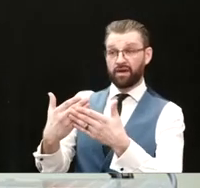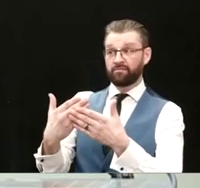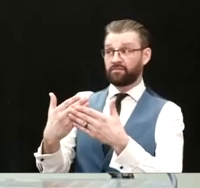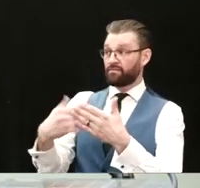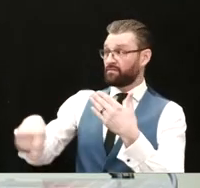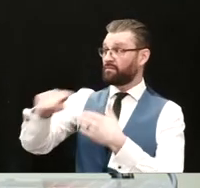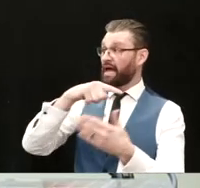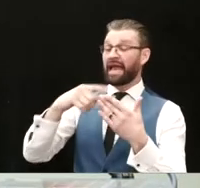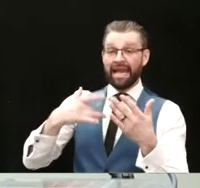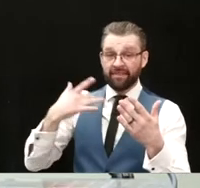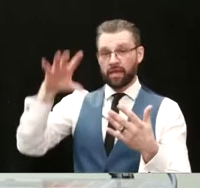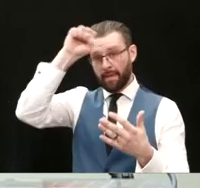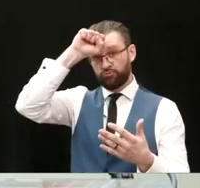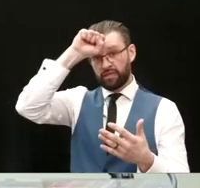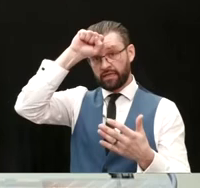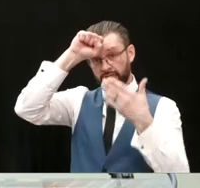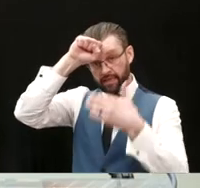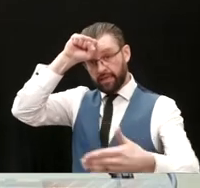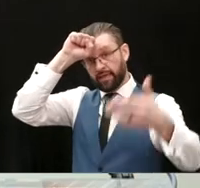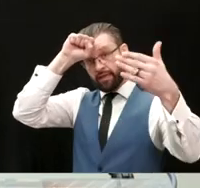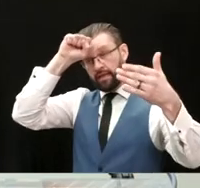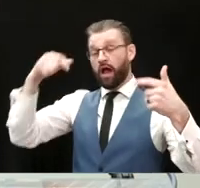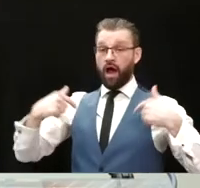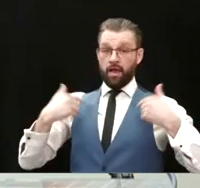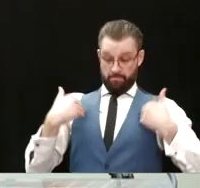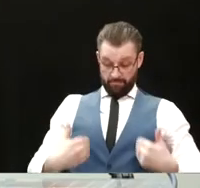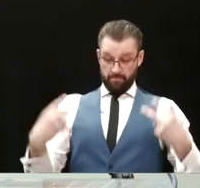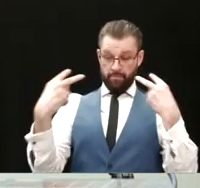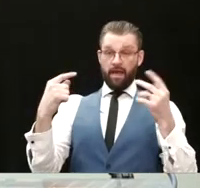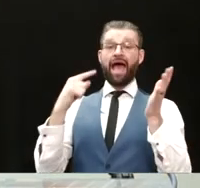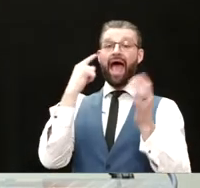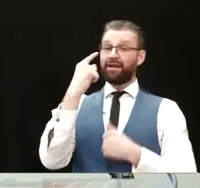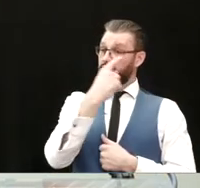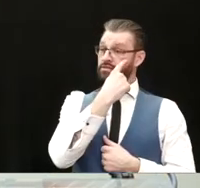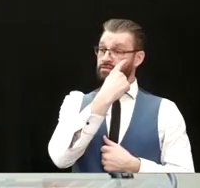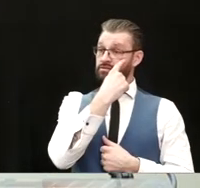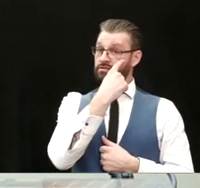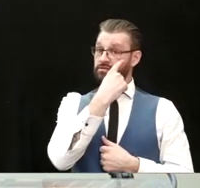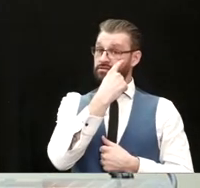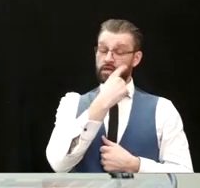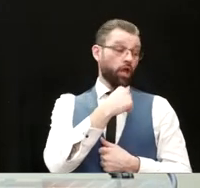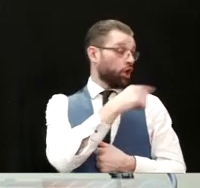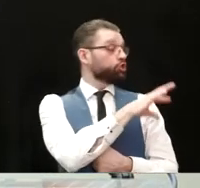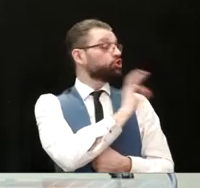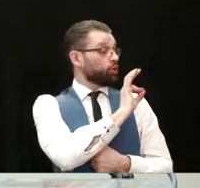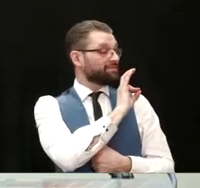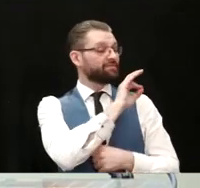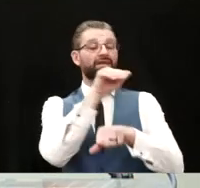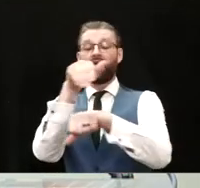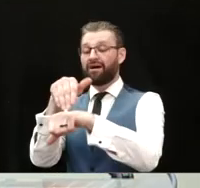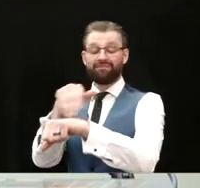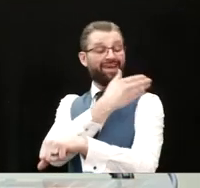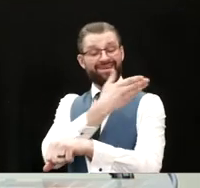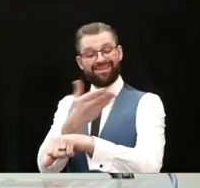our living memories. I am living evidence that seemingly small choices have an impact.